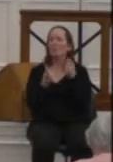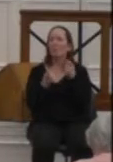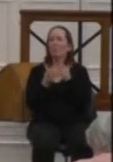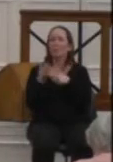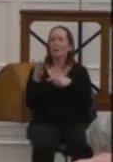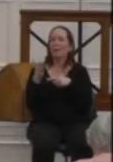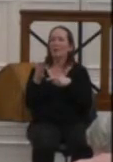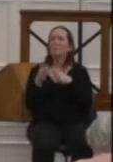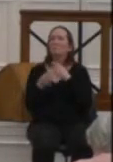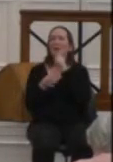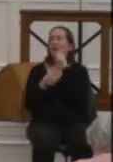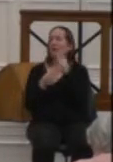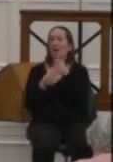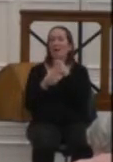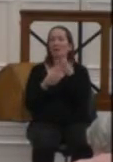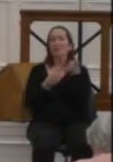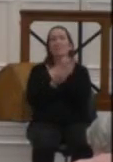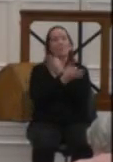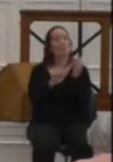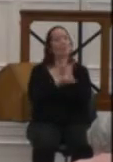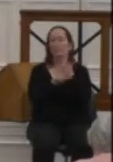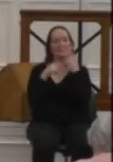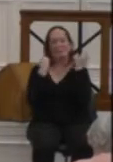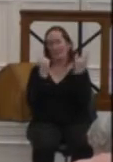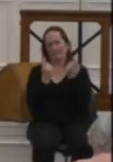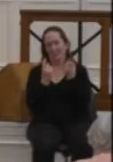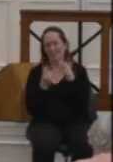Well, you're not free from sin.